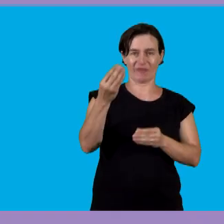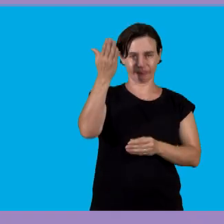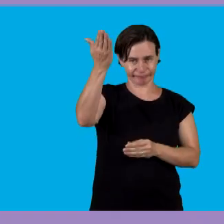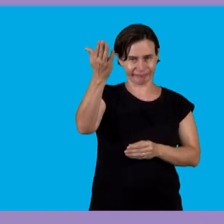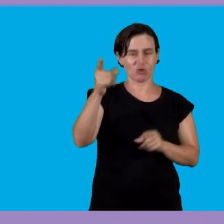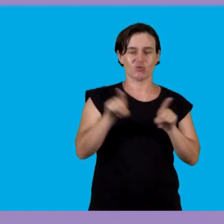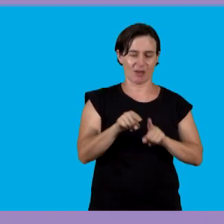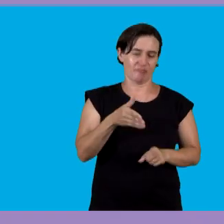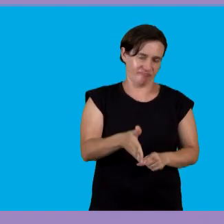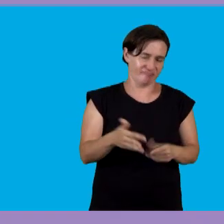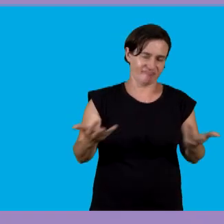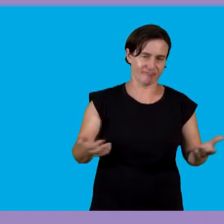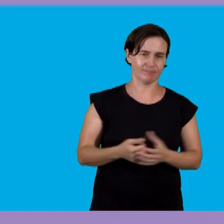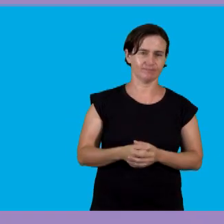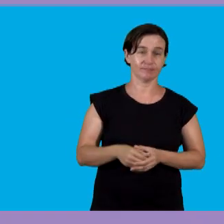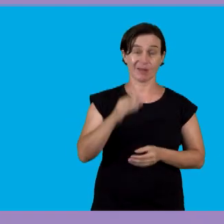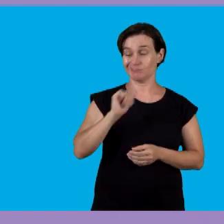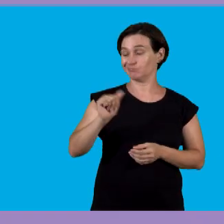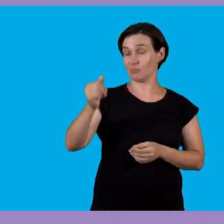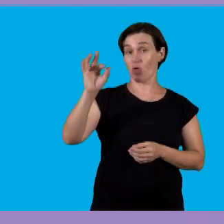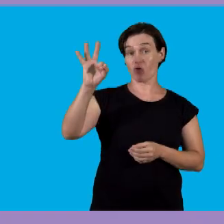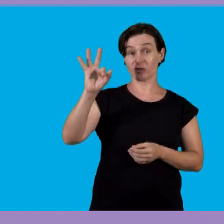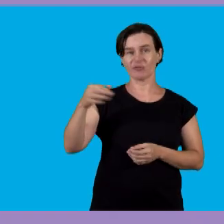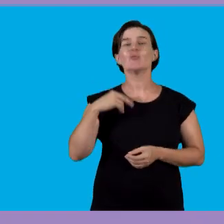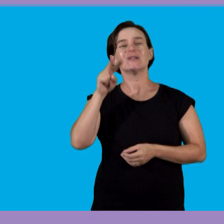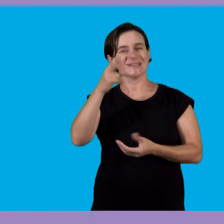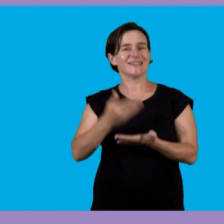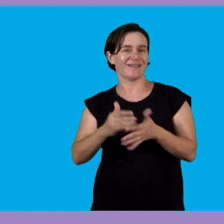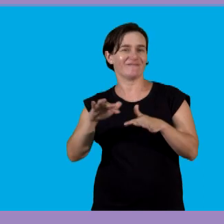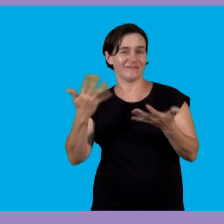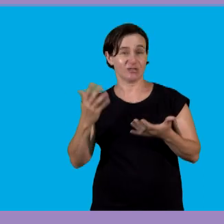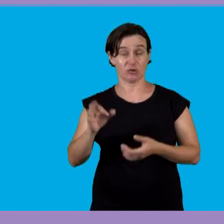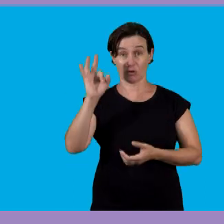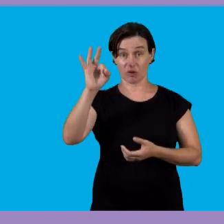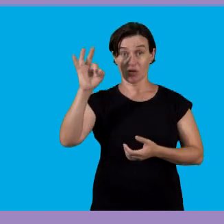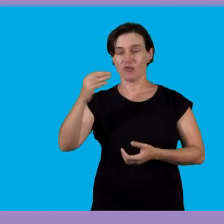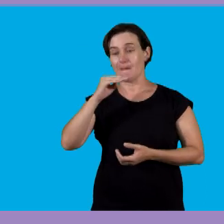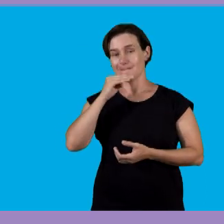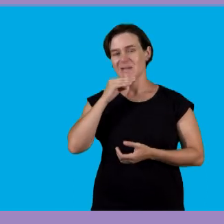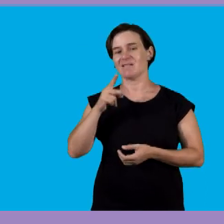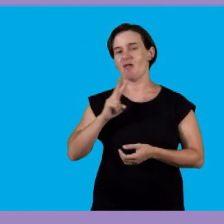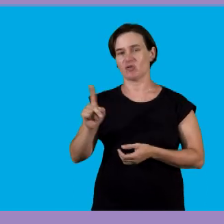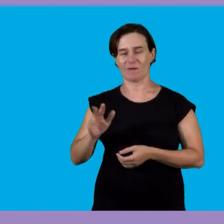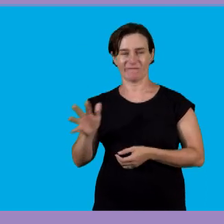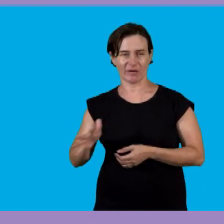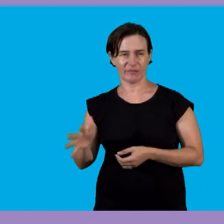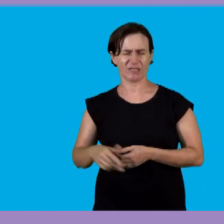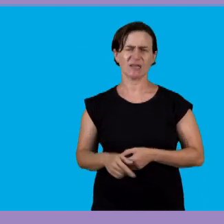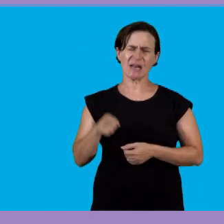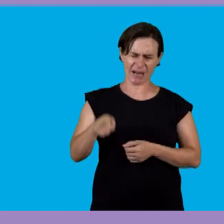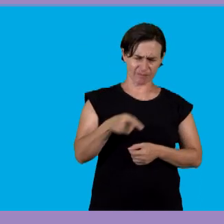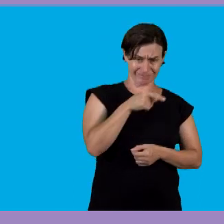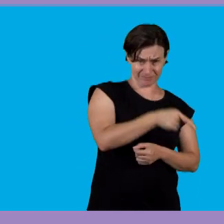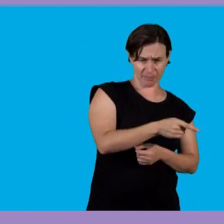diagram. Then with an input of 33, we already have the output of 15. What about when the input is a